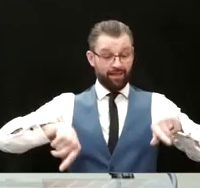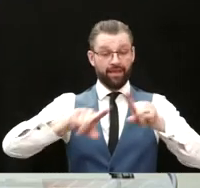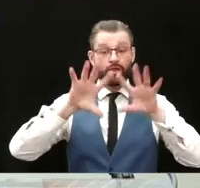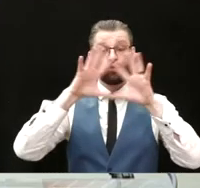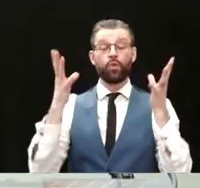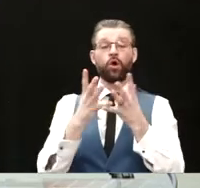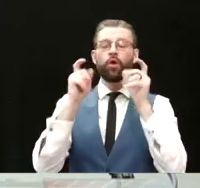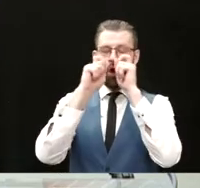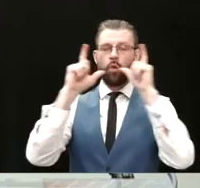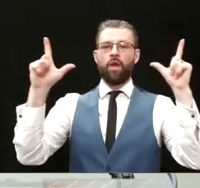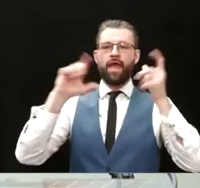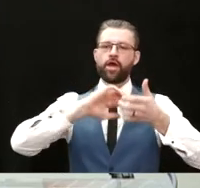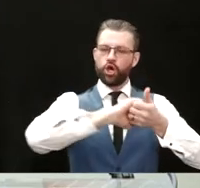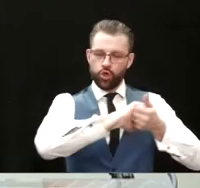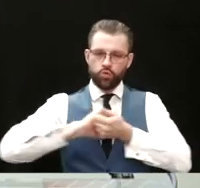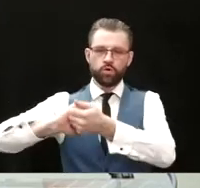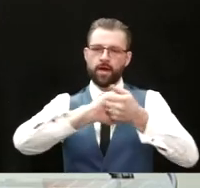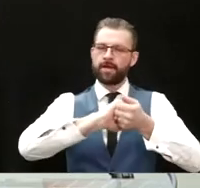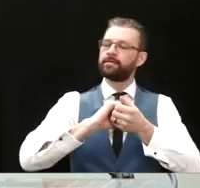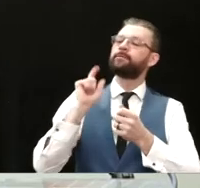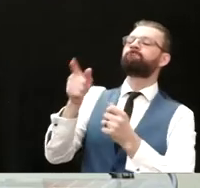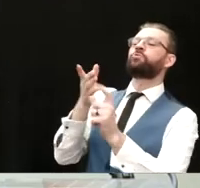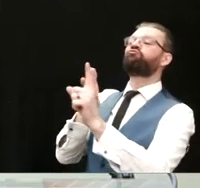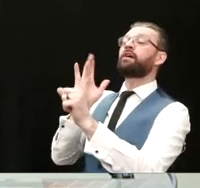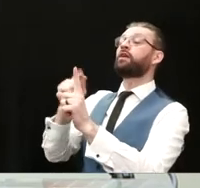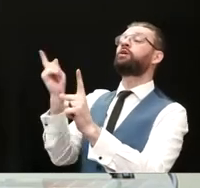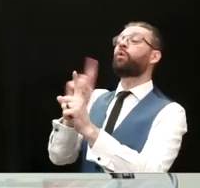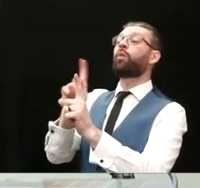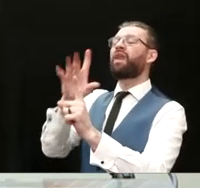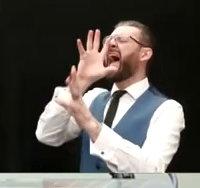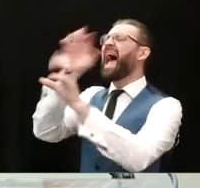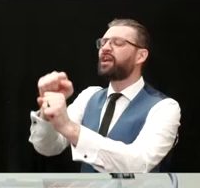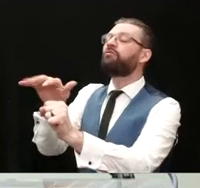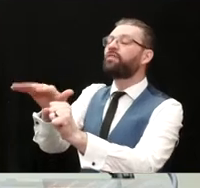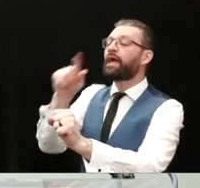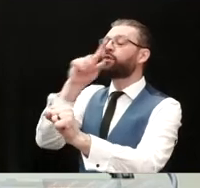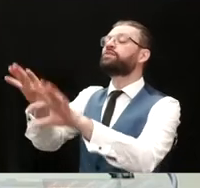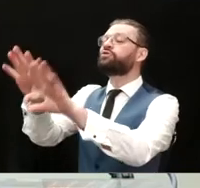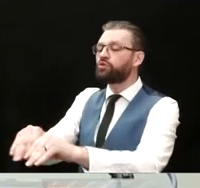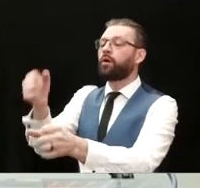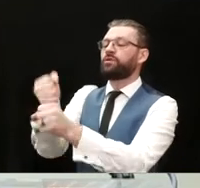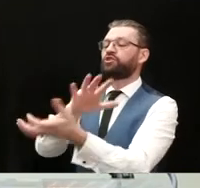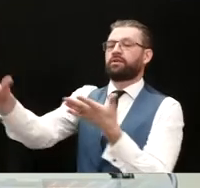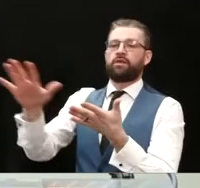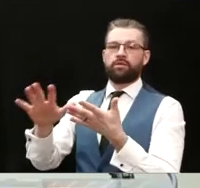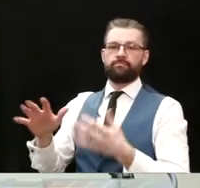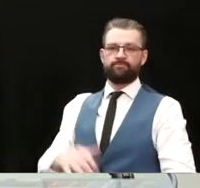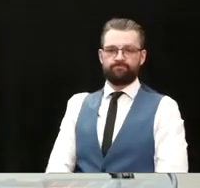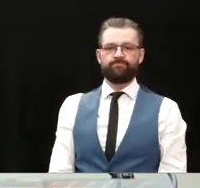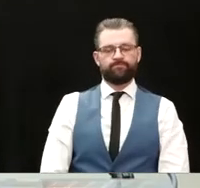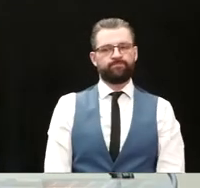and united in defiance of recognizable, preventable hatred behind genocide.